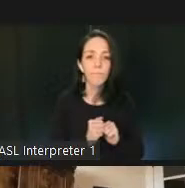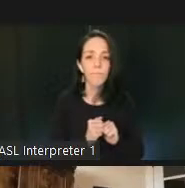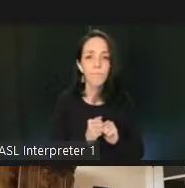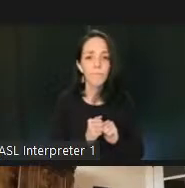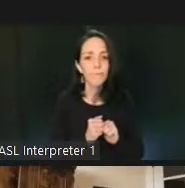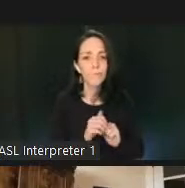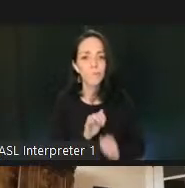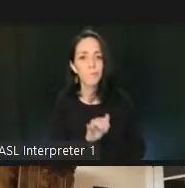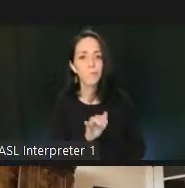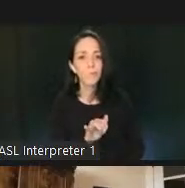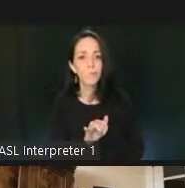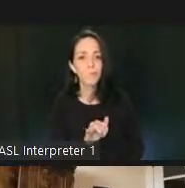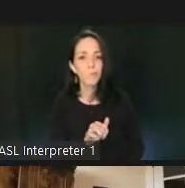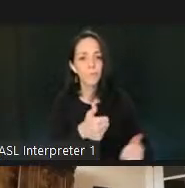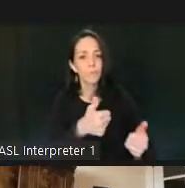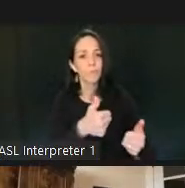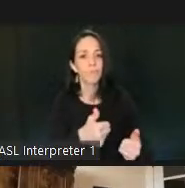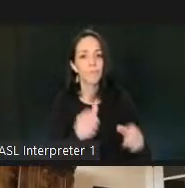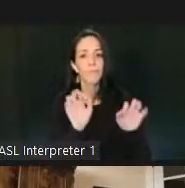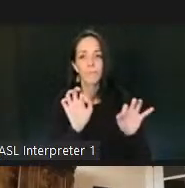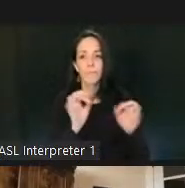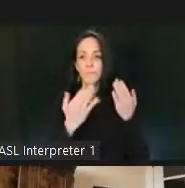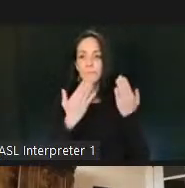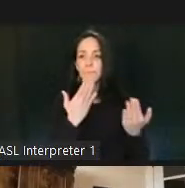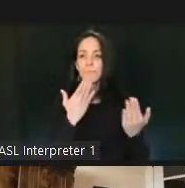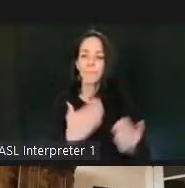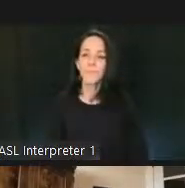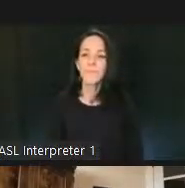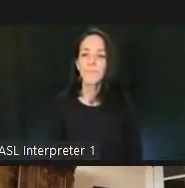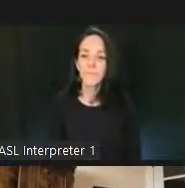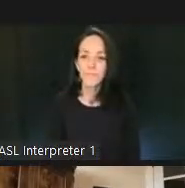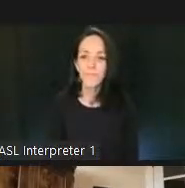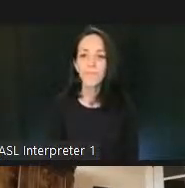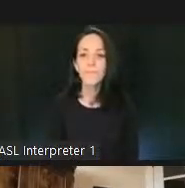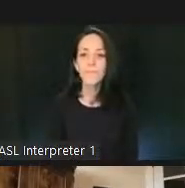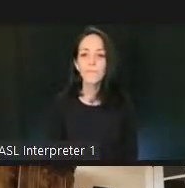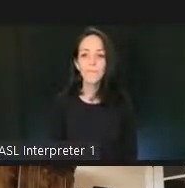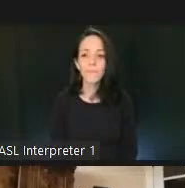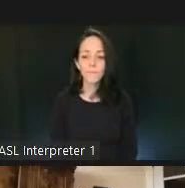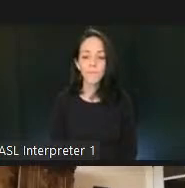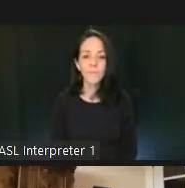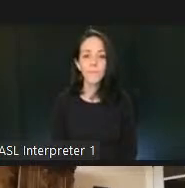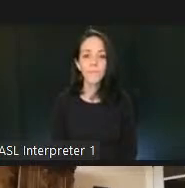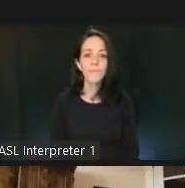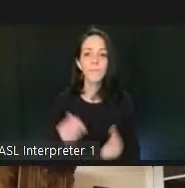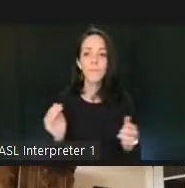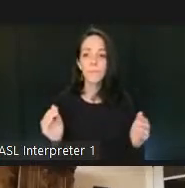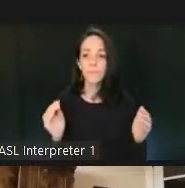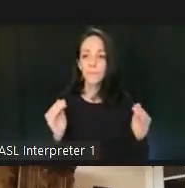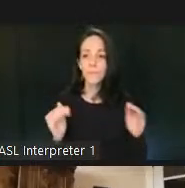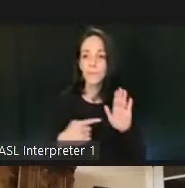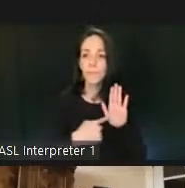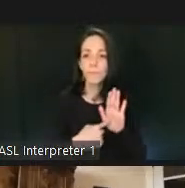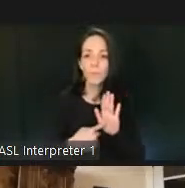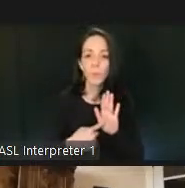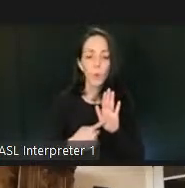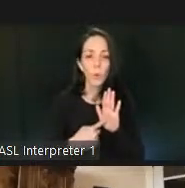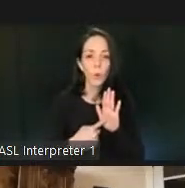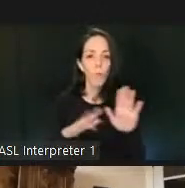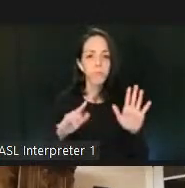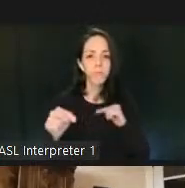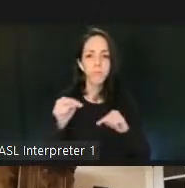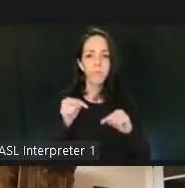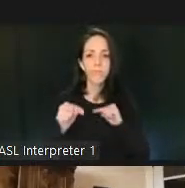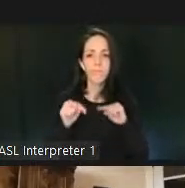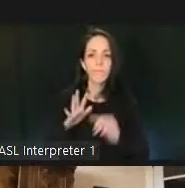Well, oh, there we go. Thank you. So we're just going to move in and provide a little bit of background. Oh, sorry, if you could go